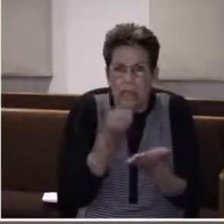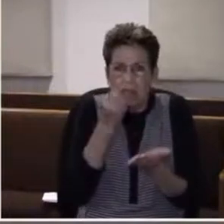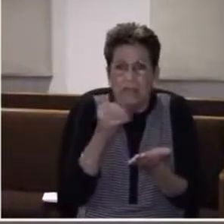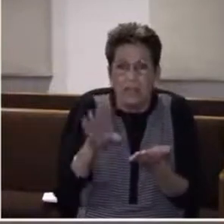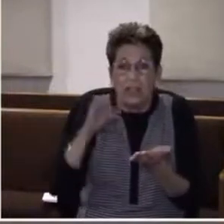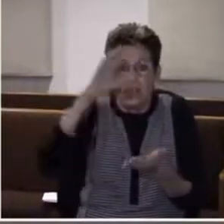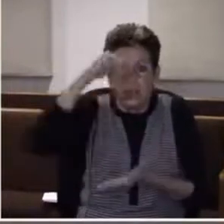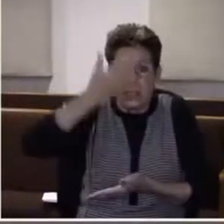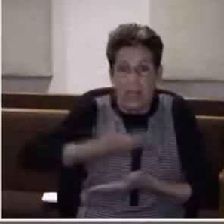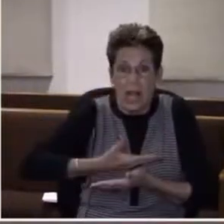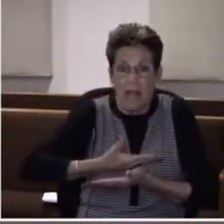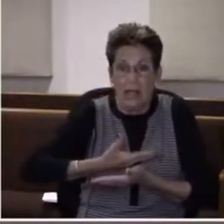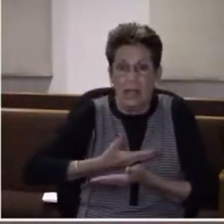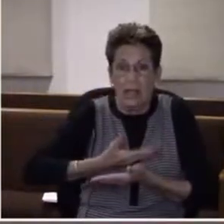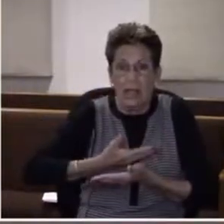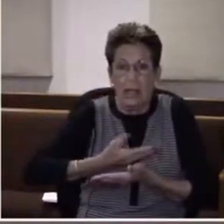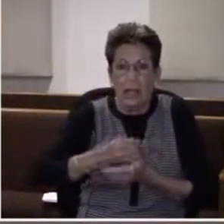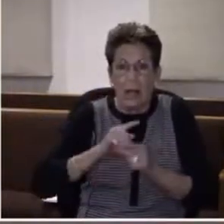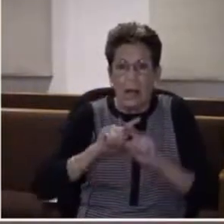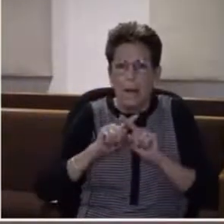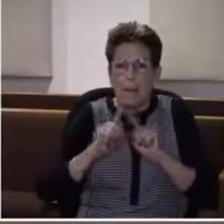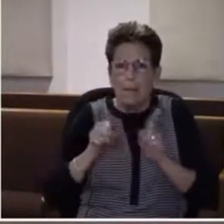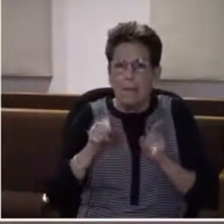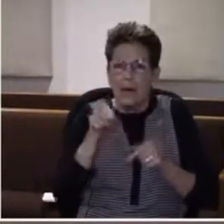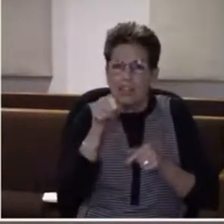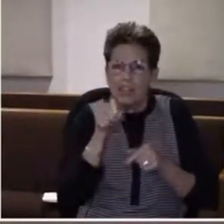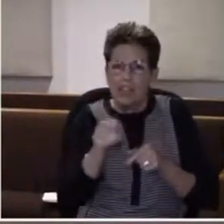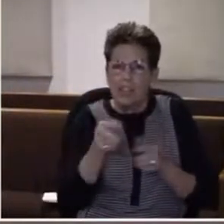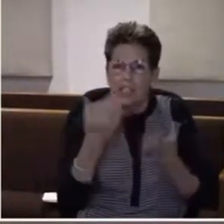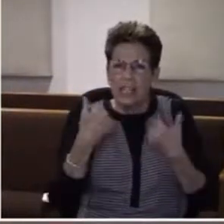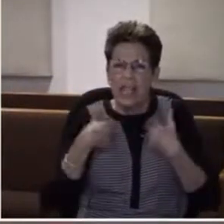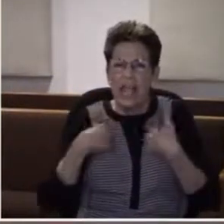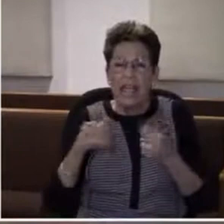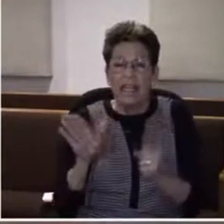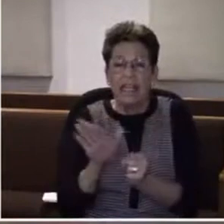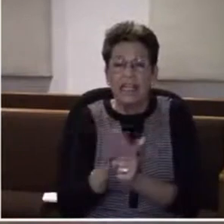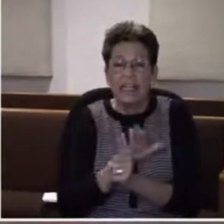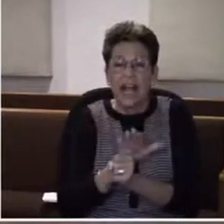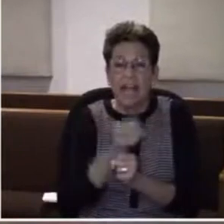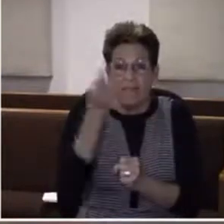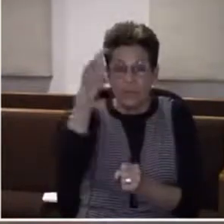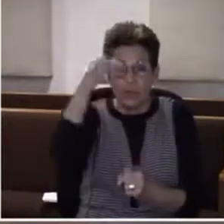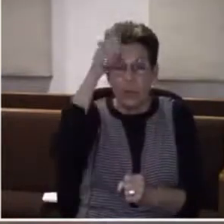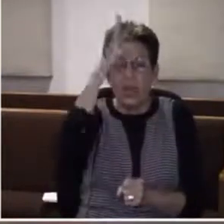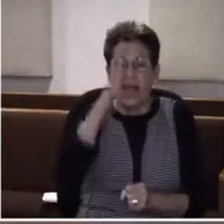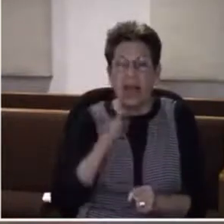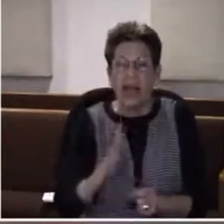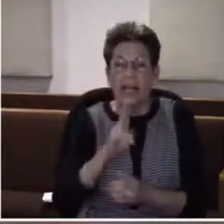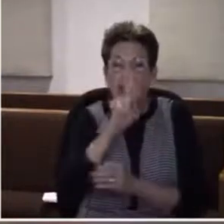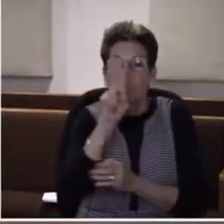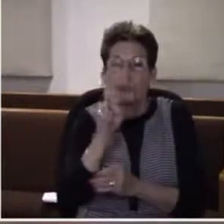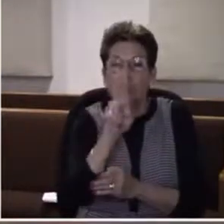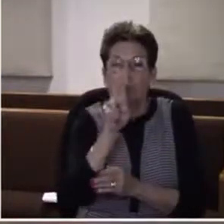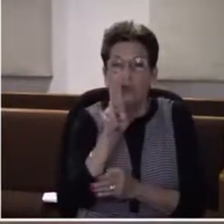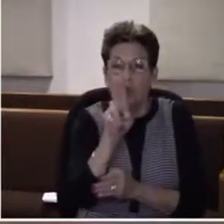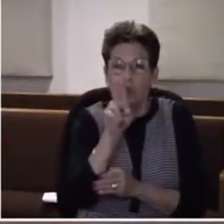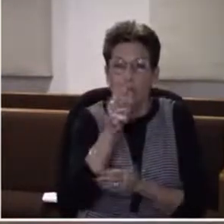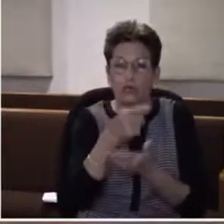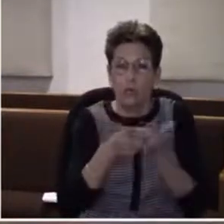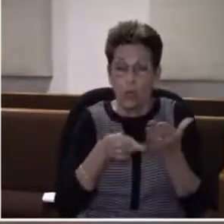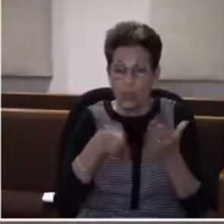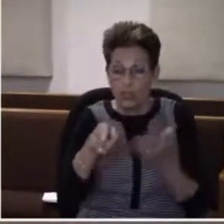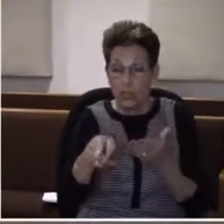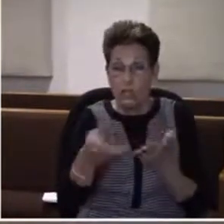She had enough for God to use. And by letting her use what, and by letting God use what she